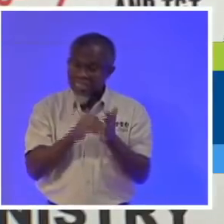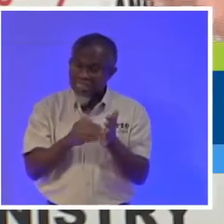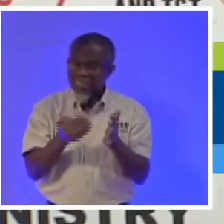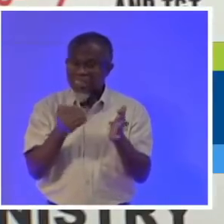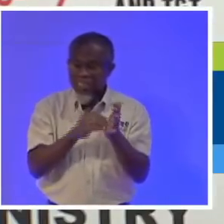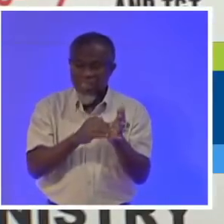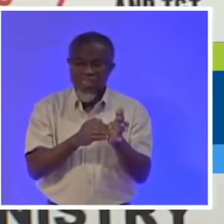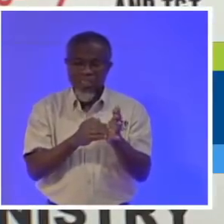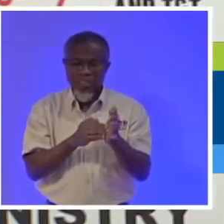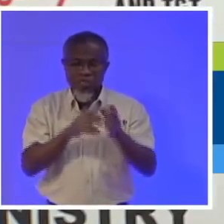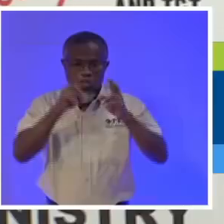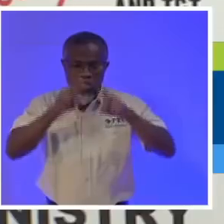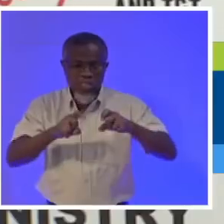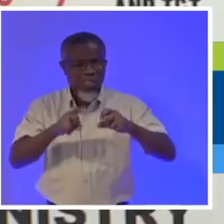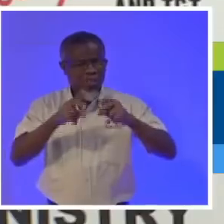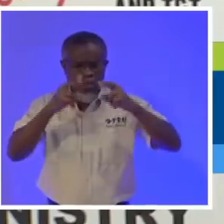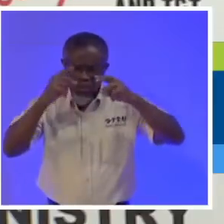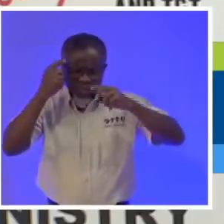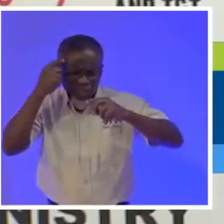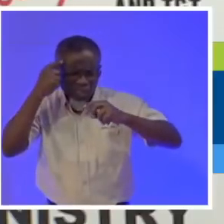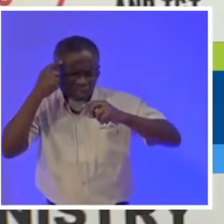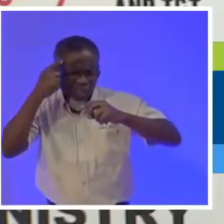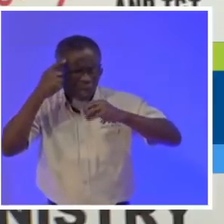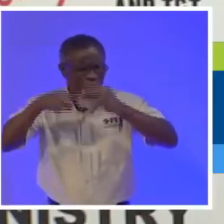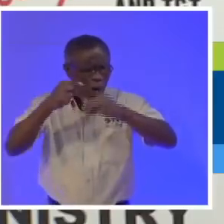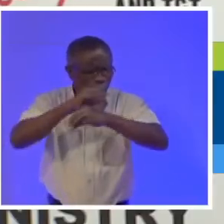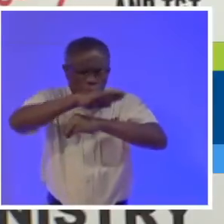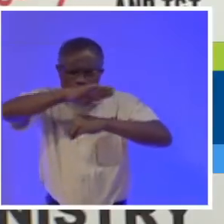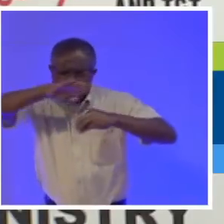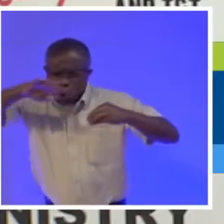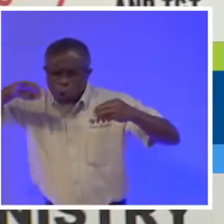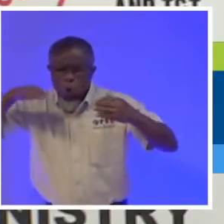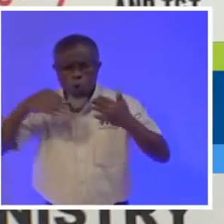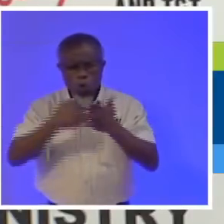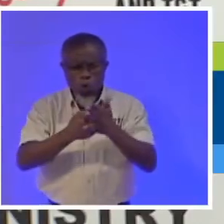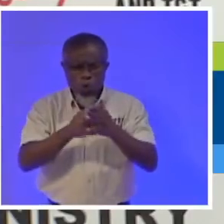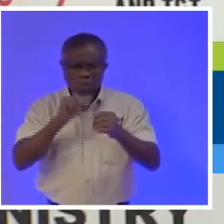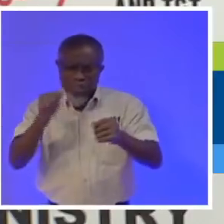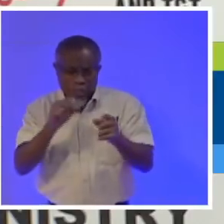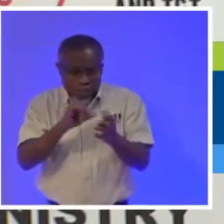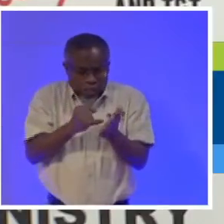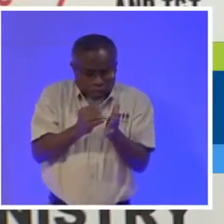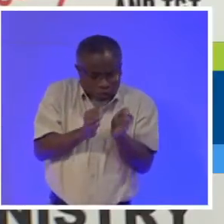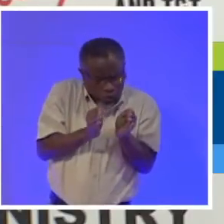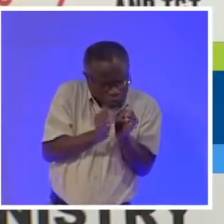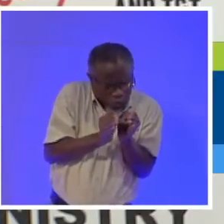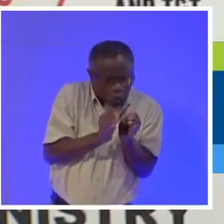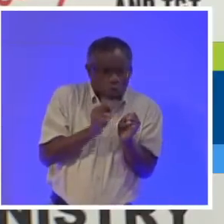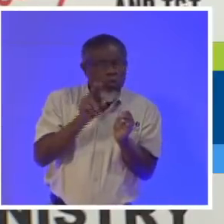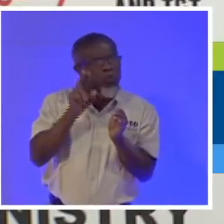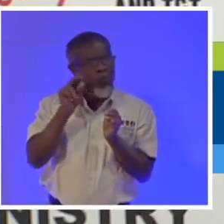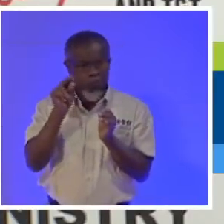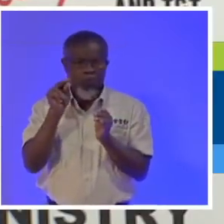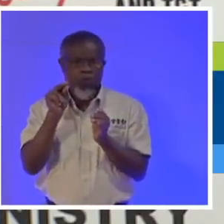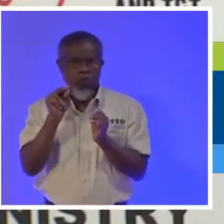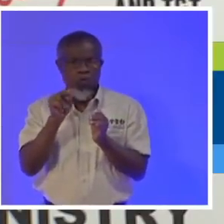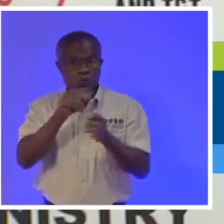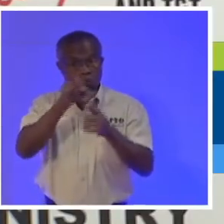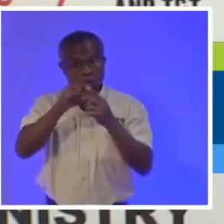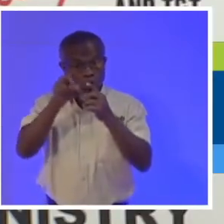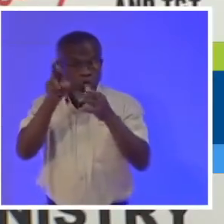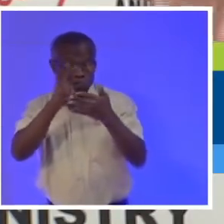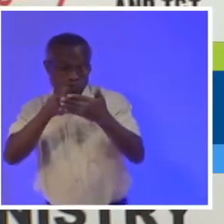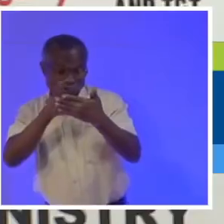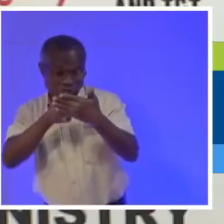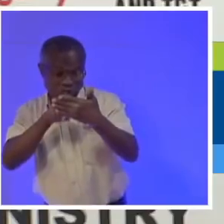consider everything prior. So please, I really appeal to us when we are reading these things, that we